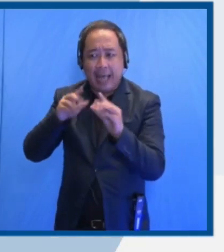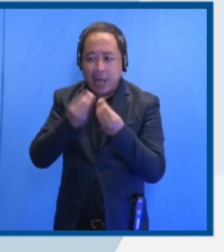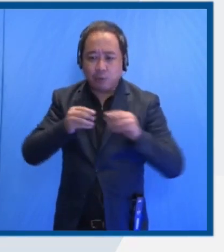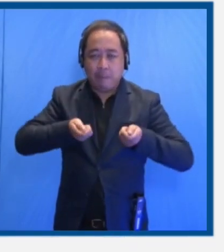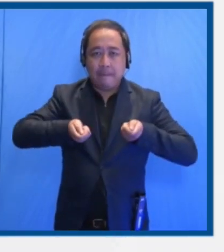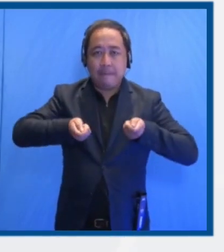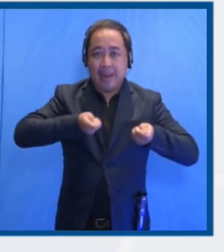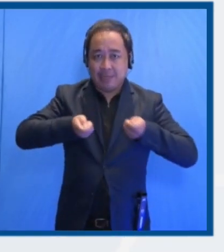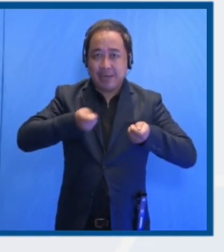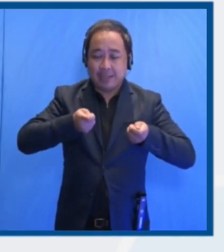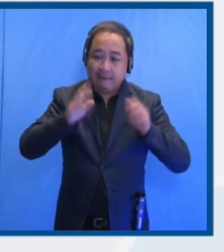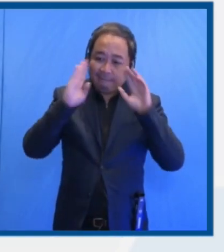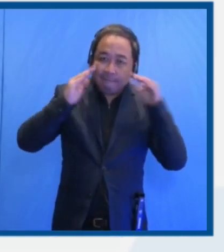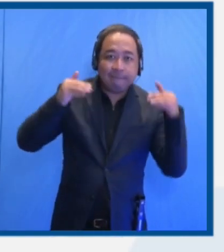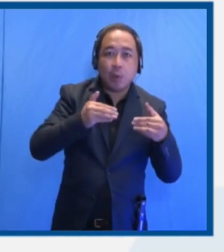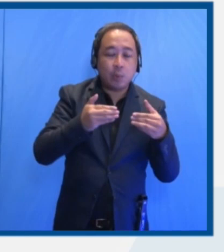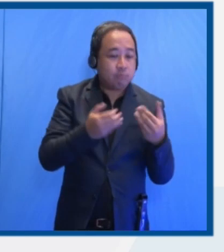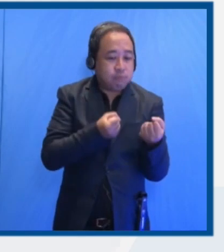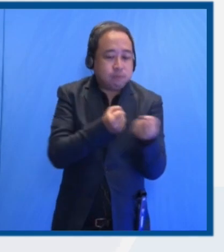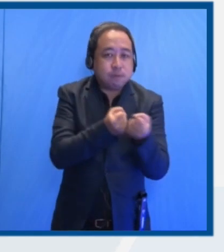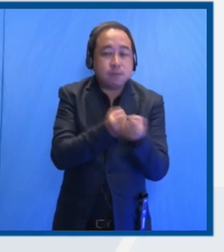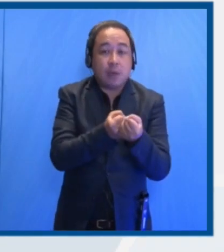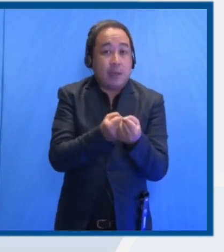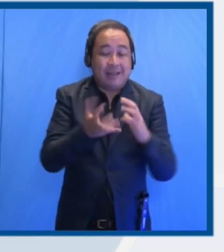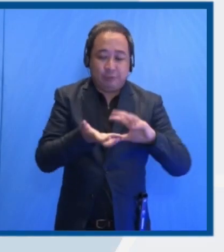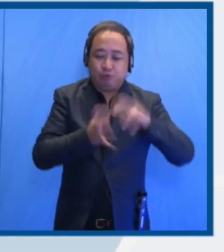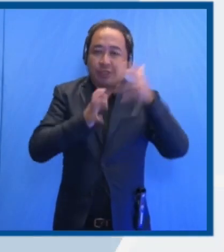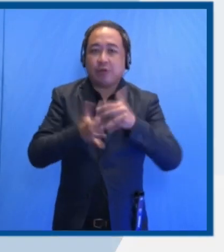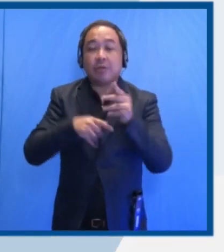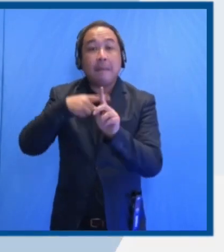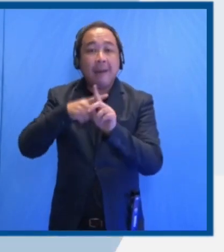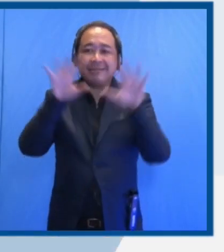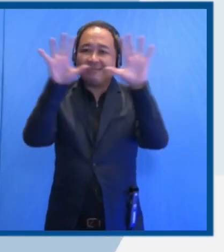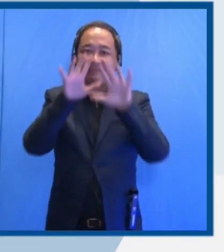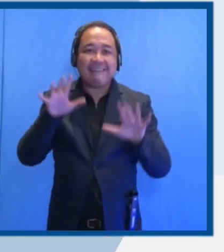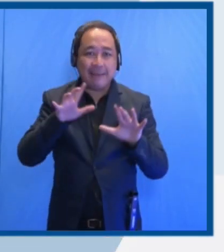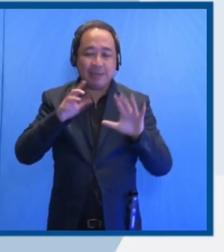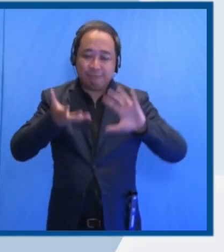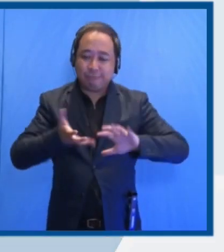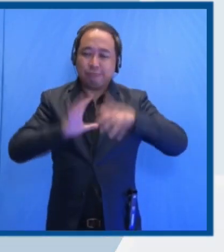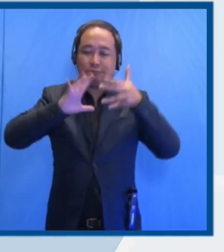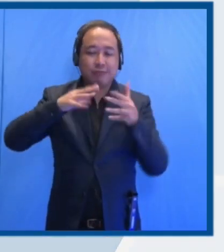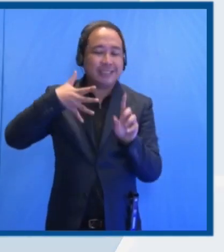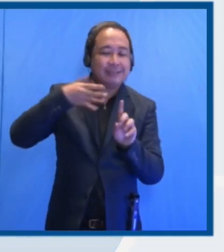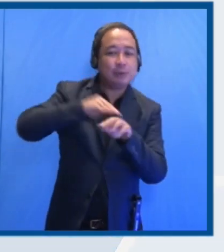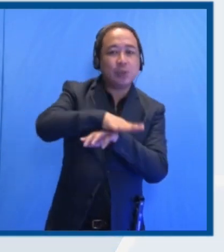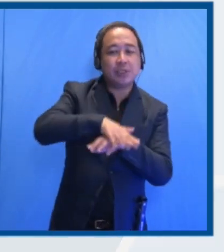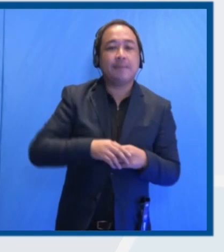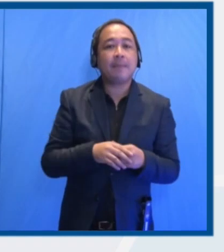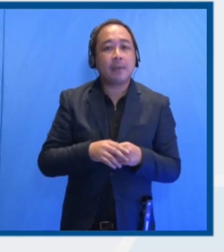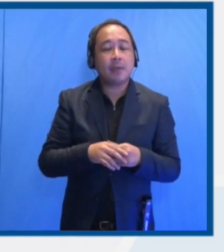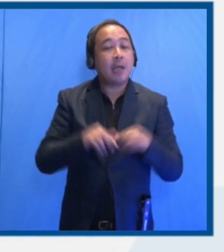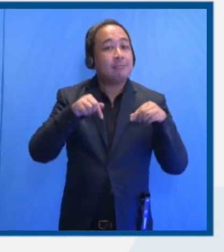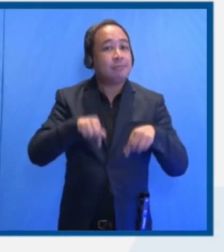address disaster as well as climate risks. This particular session is also going to focus